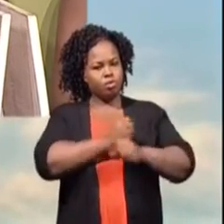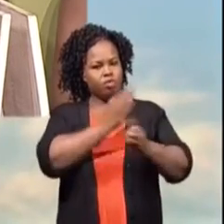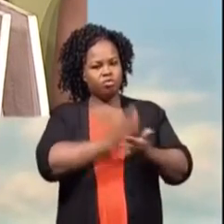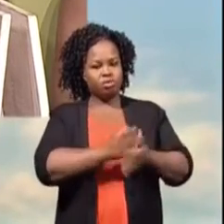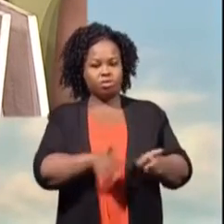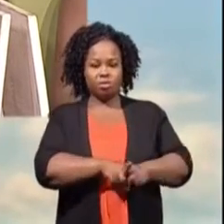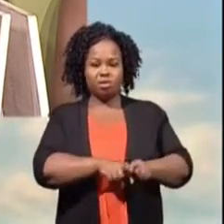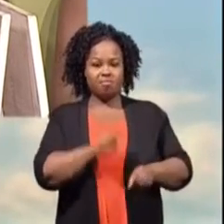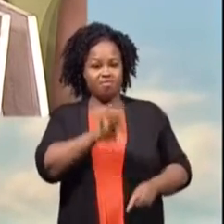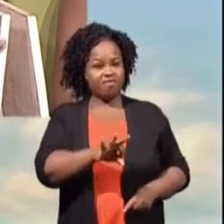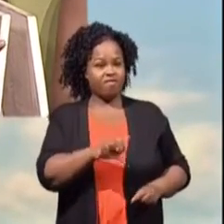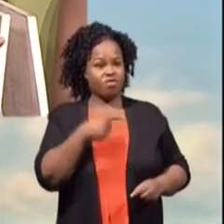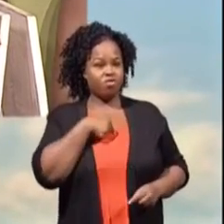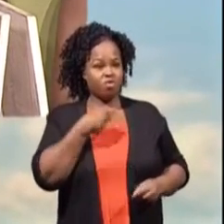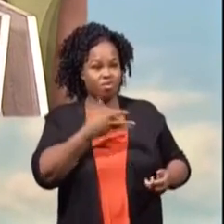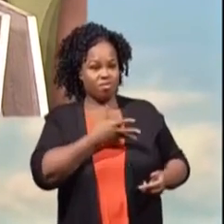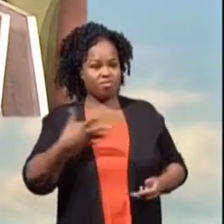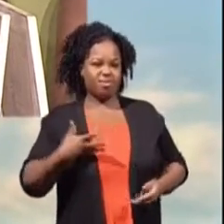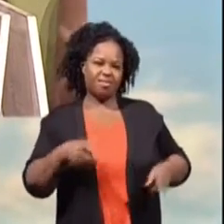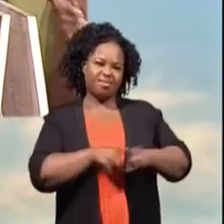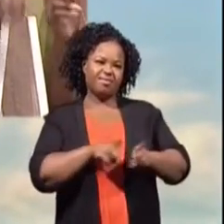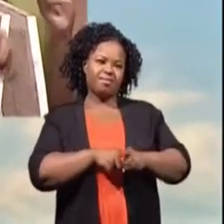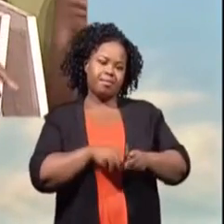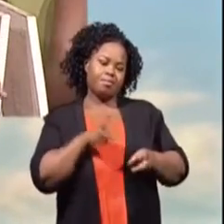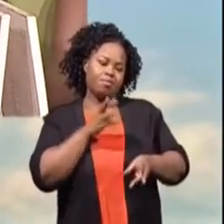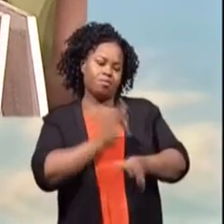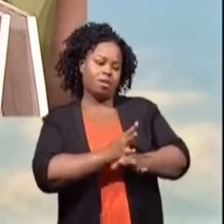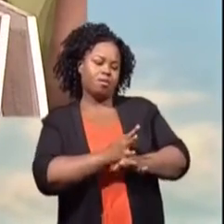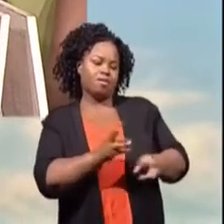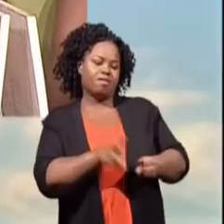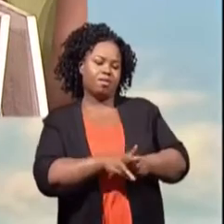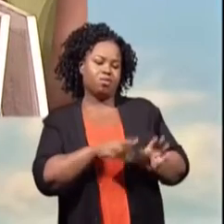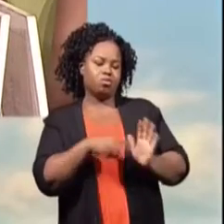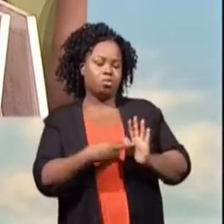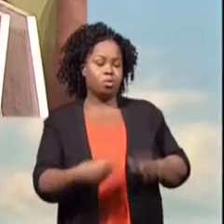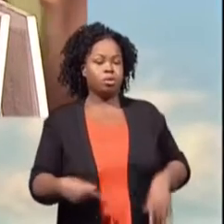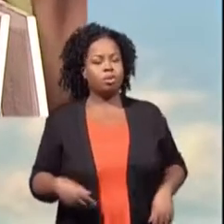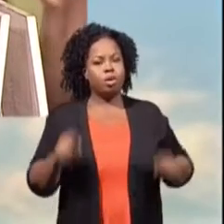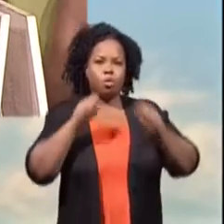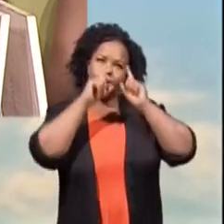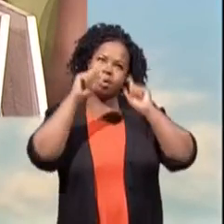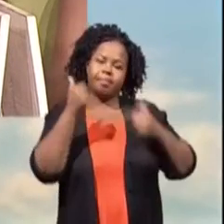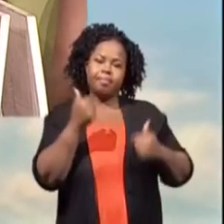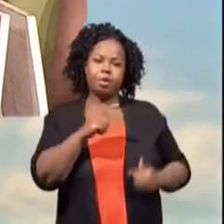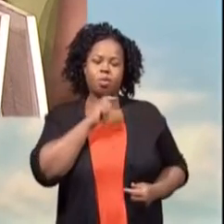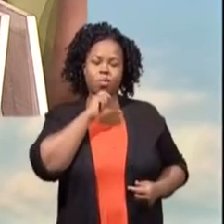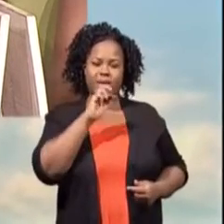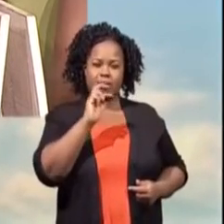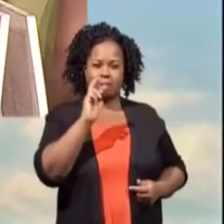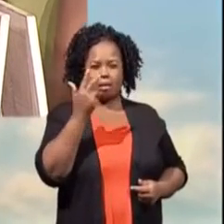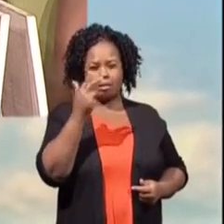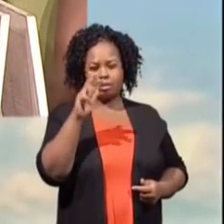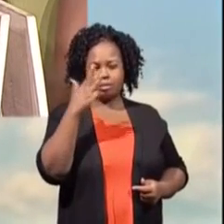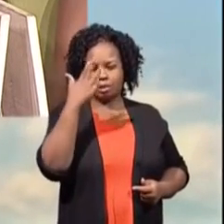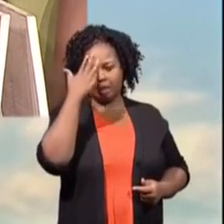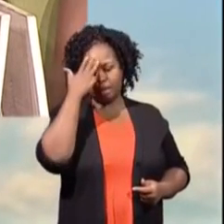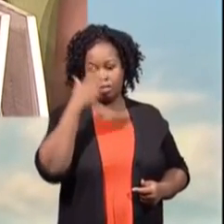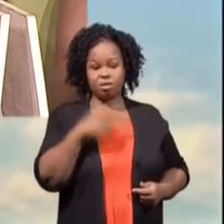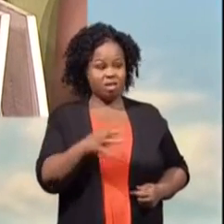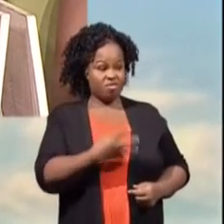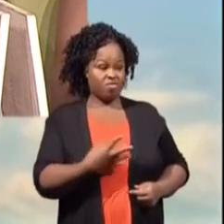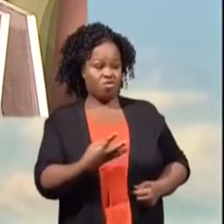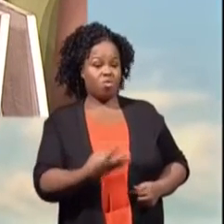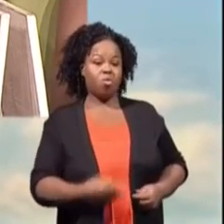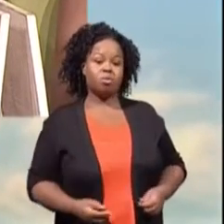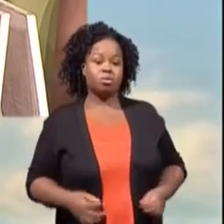mme ga o le mme ko maseeng fela o tla ba mme le ko ntate. Ke a tsoga ka 9 AM or ka 7. E